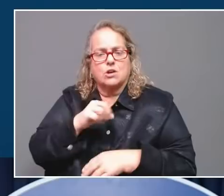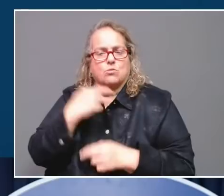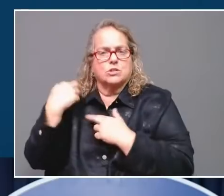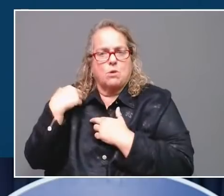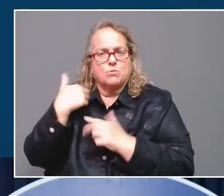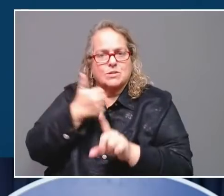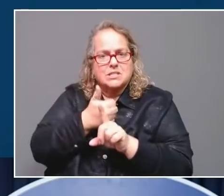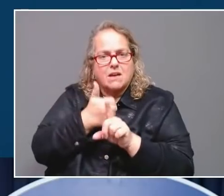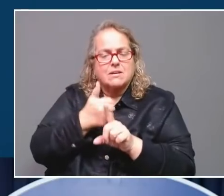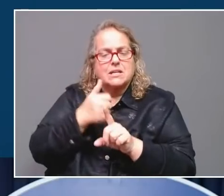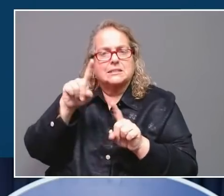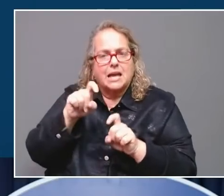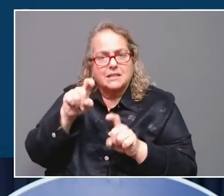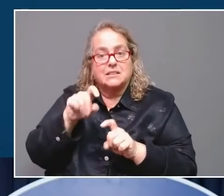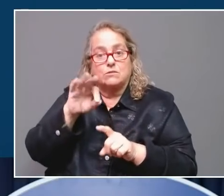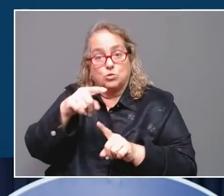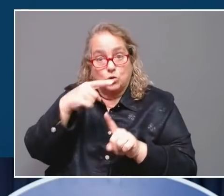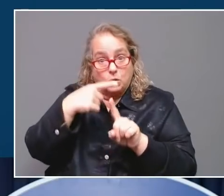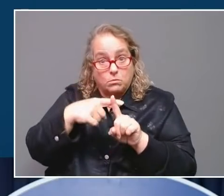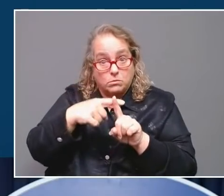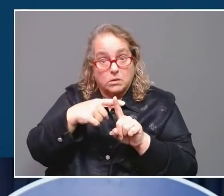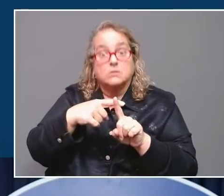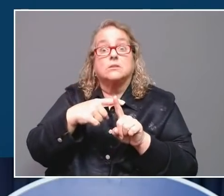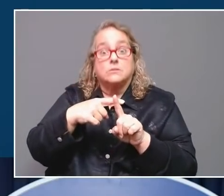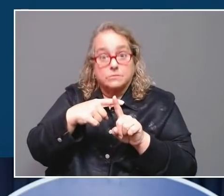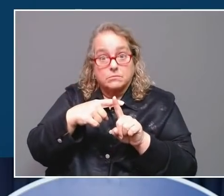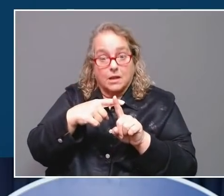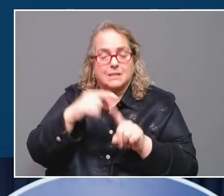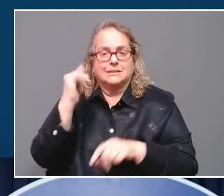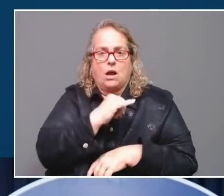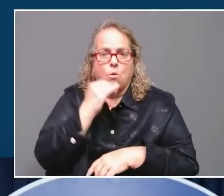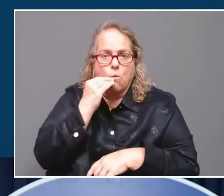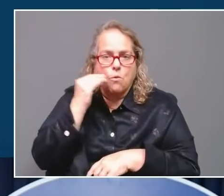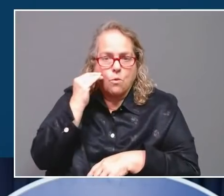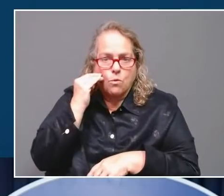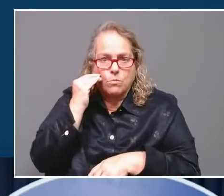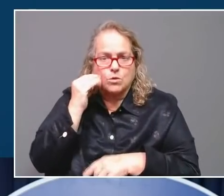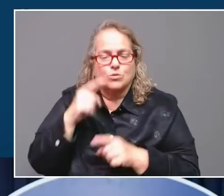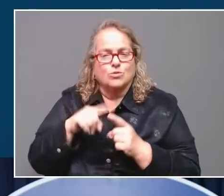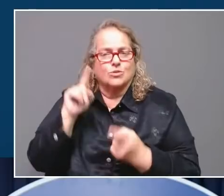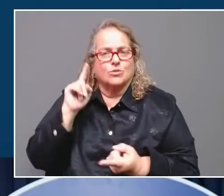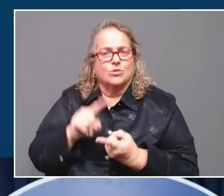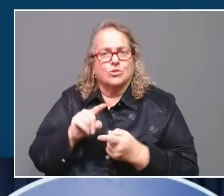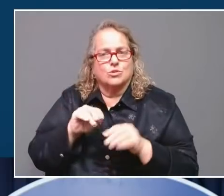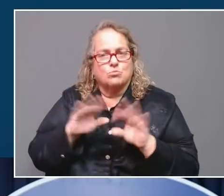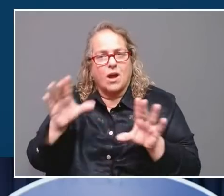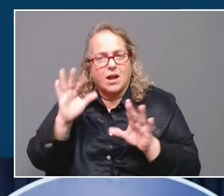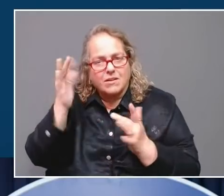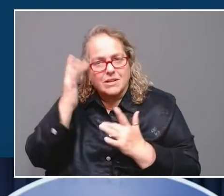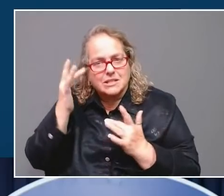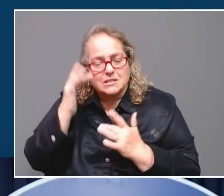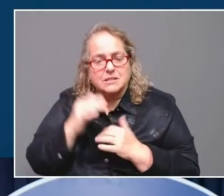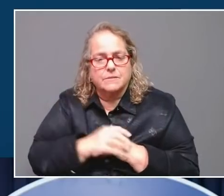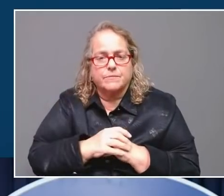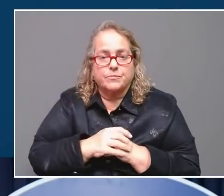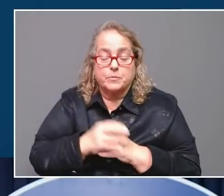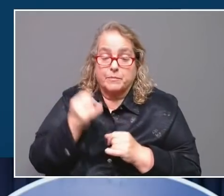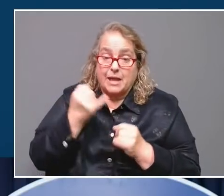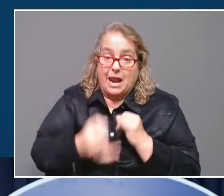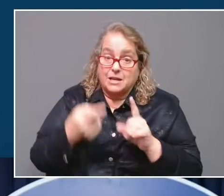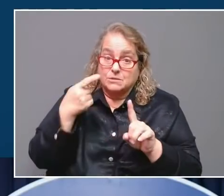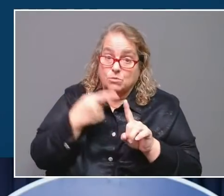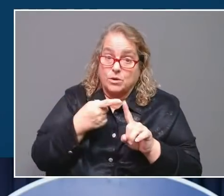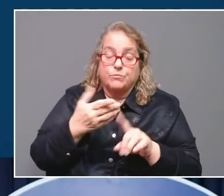you are positive, you stay home and take the responsible steps necessary to minimize the spread of disease. And the last point is good advice,